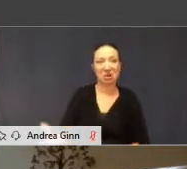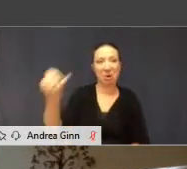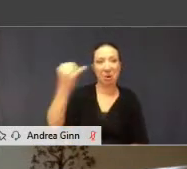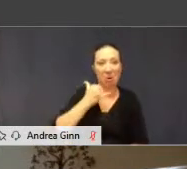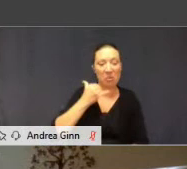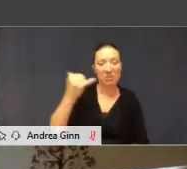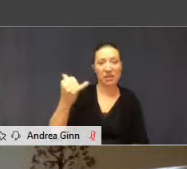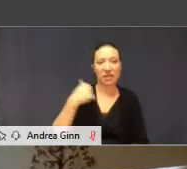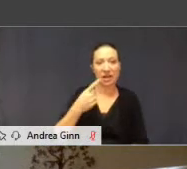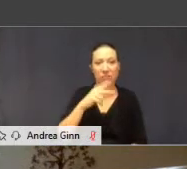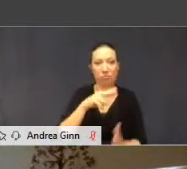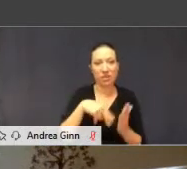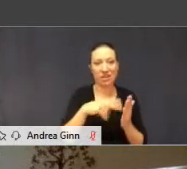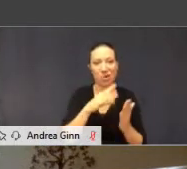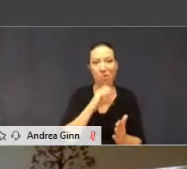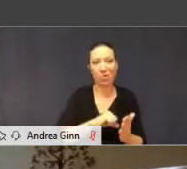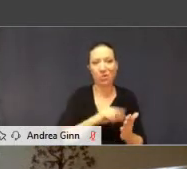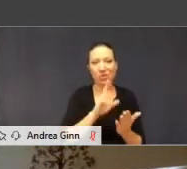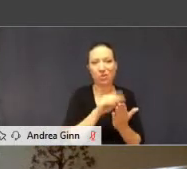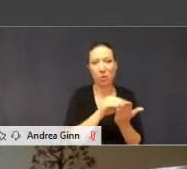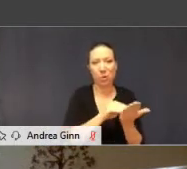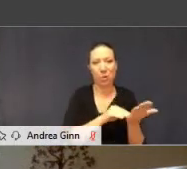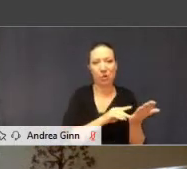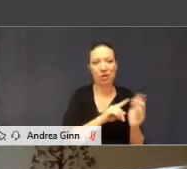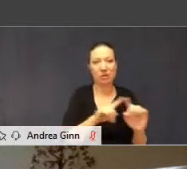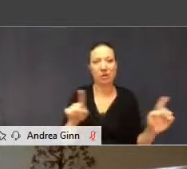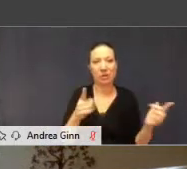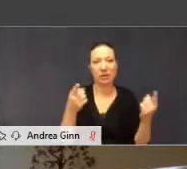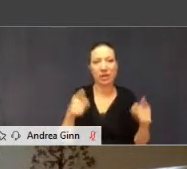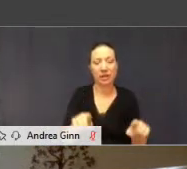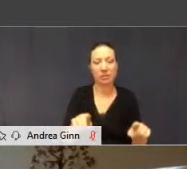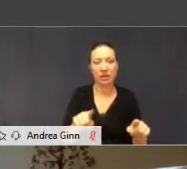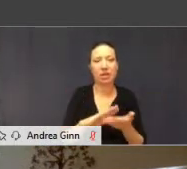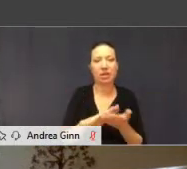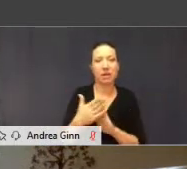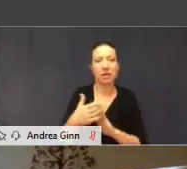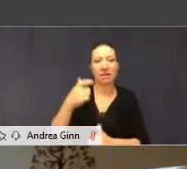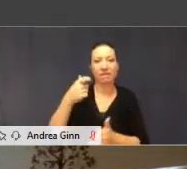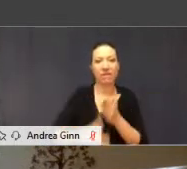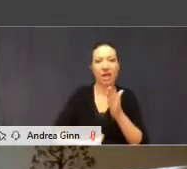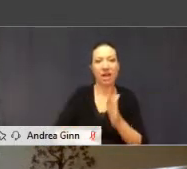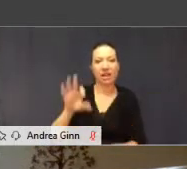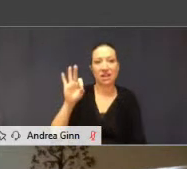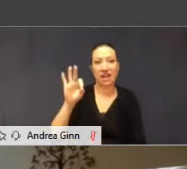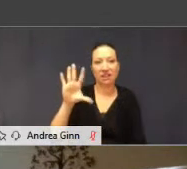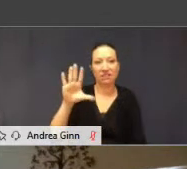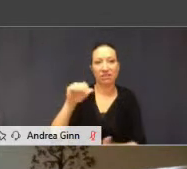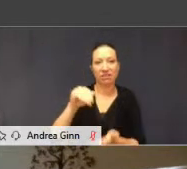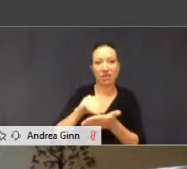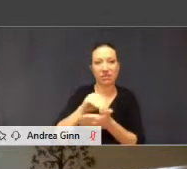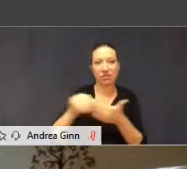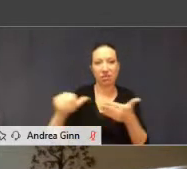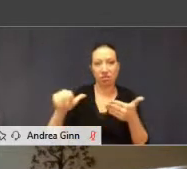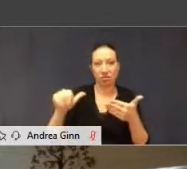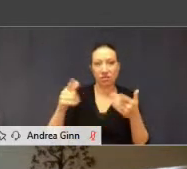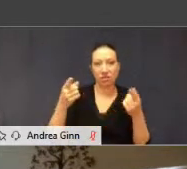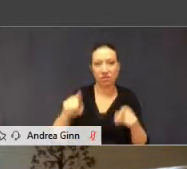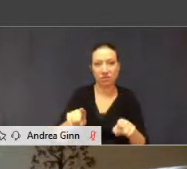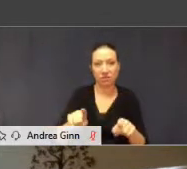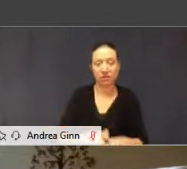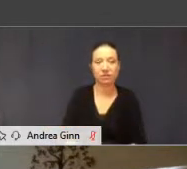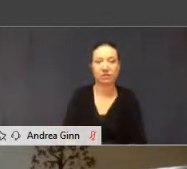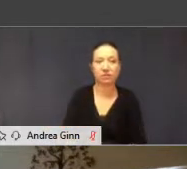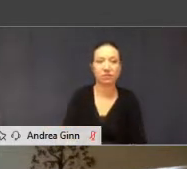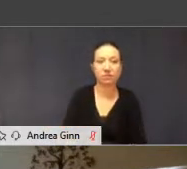old notes. But somewhere in this became a fine of $95,000, even though it